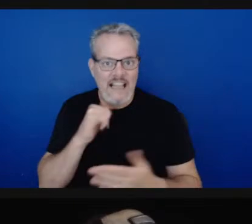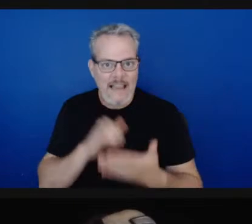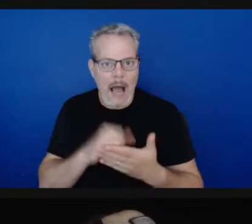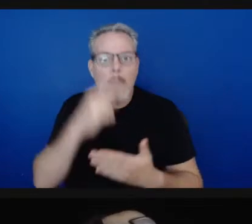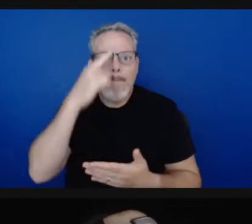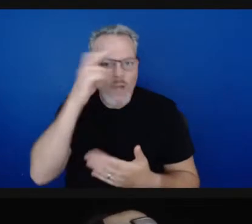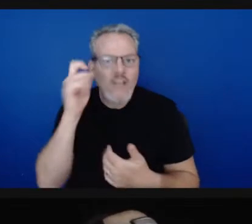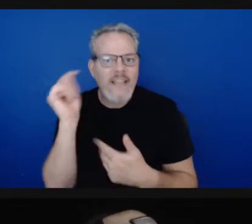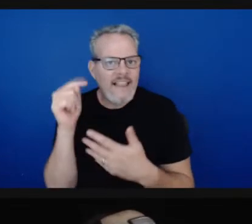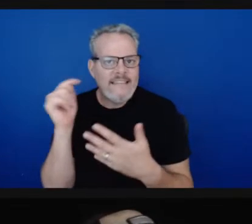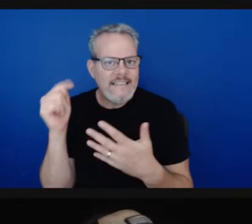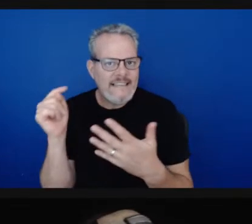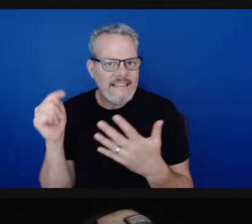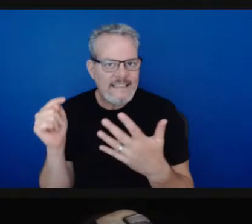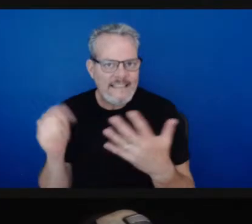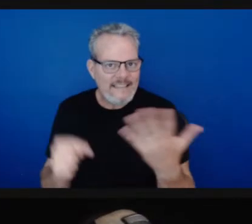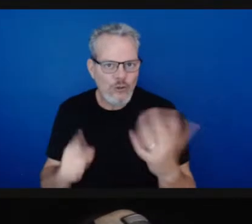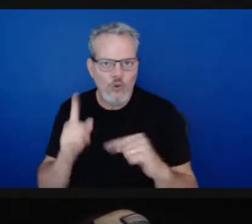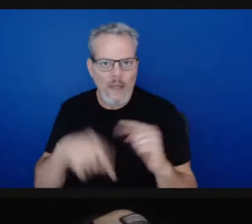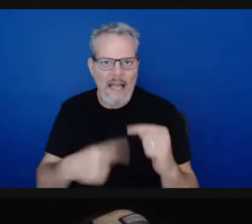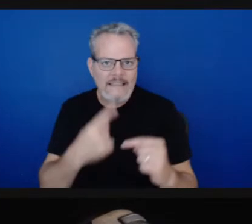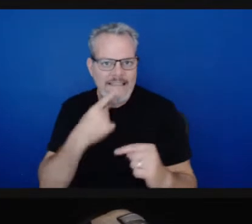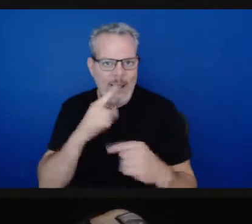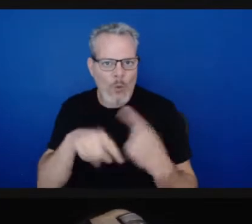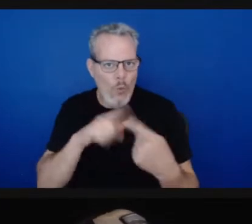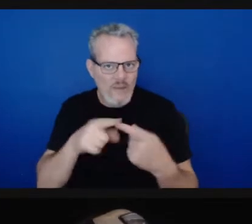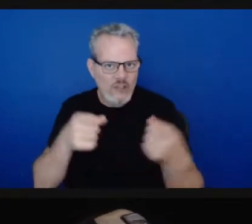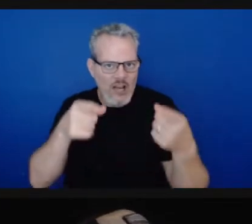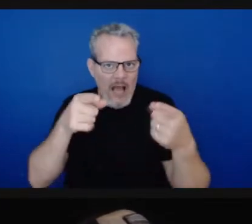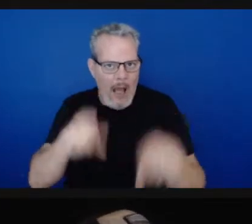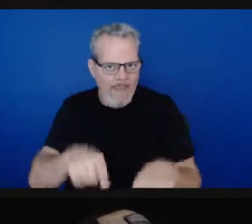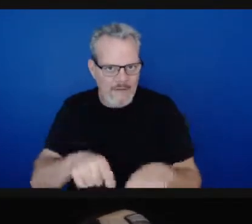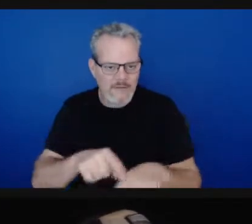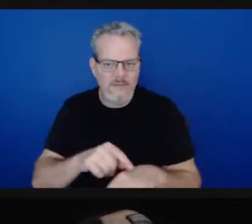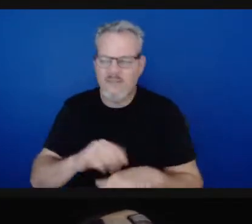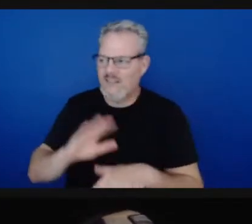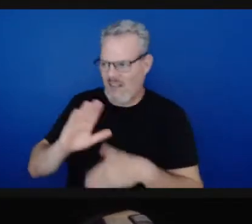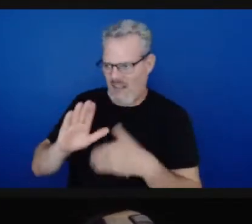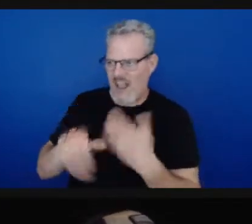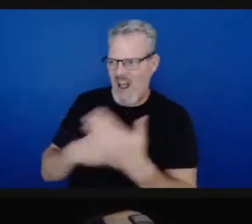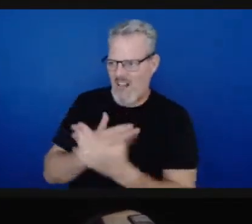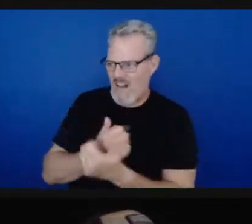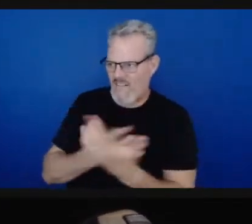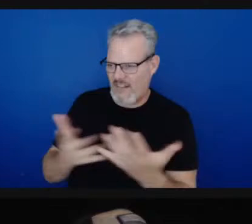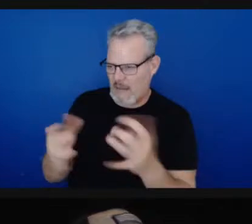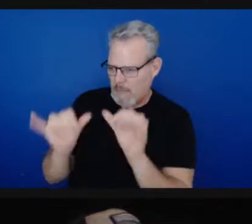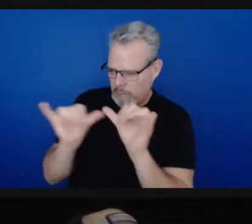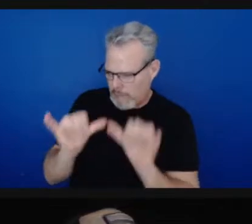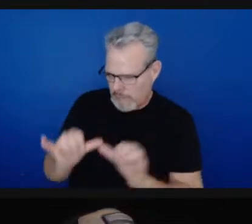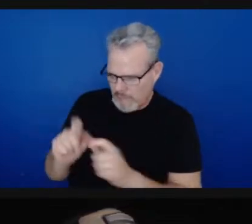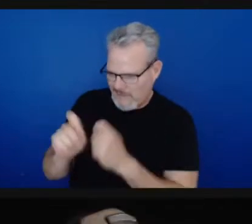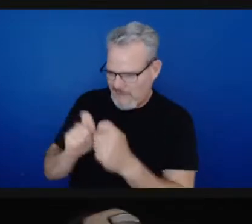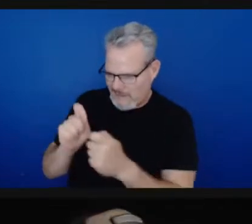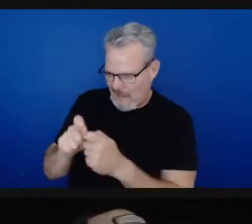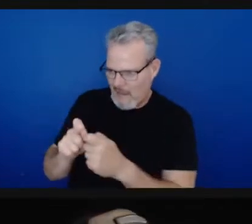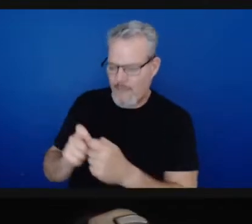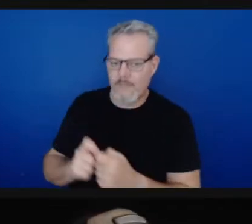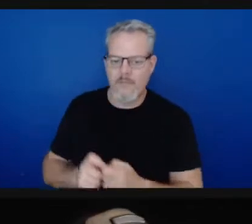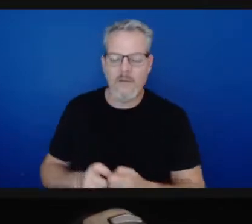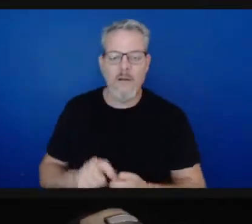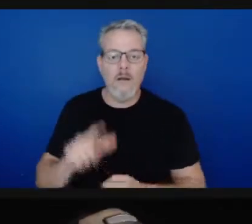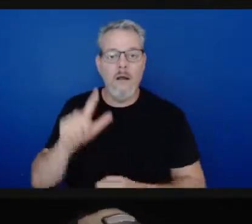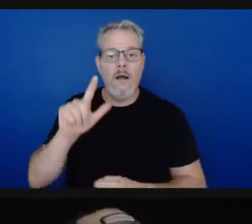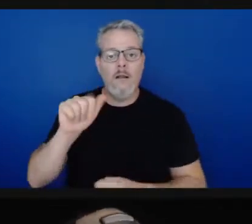how you know they did it intentionally, right? It's all very thought out here. Lava diversion was an